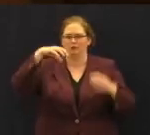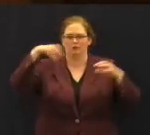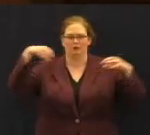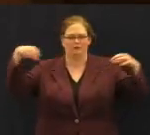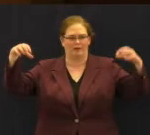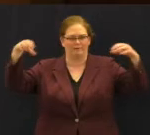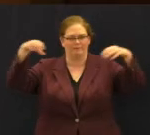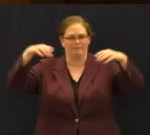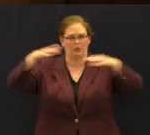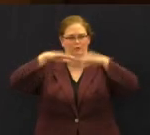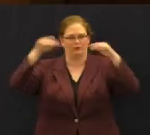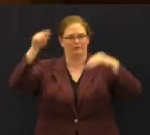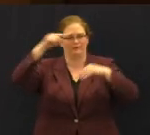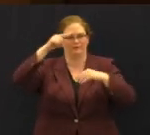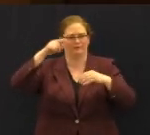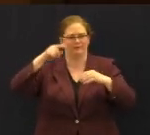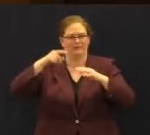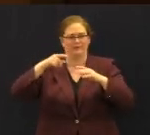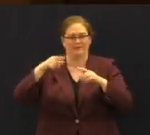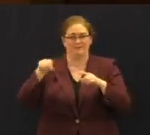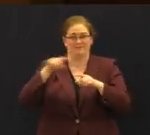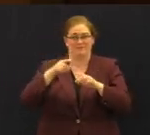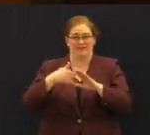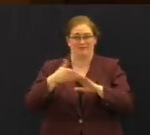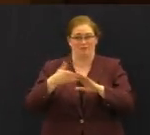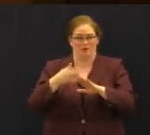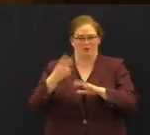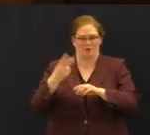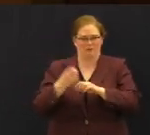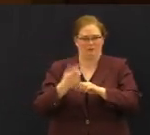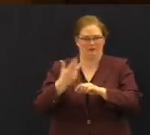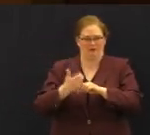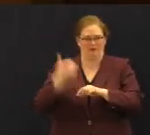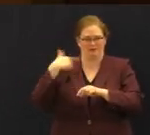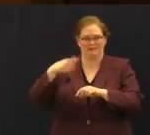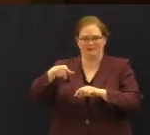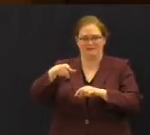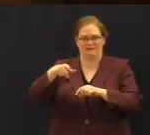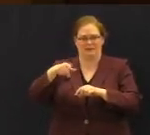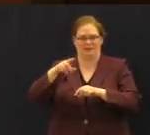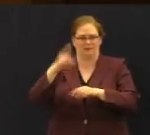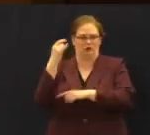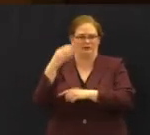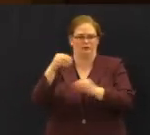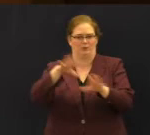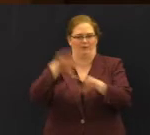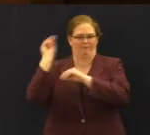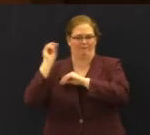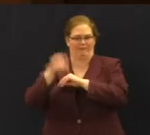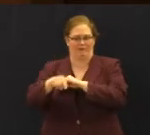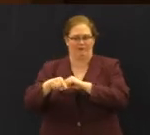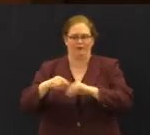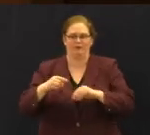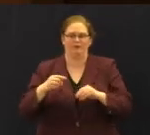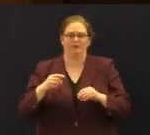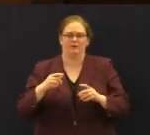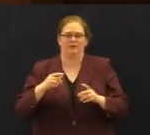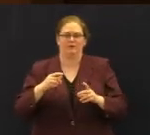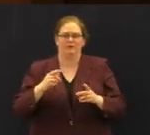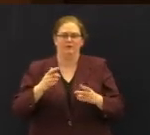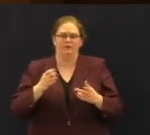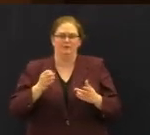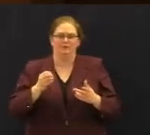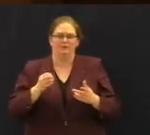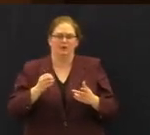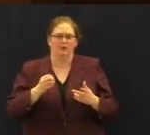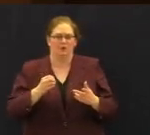main space. Hasn't run in probably 2 or 3 years since they vacated that building. So it's a testament to our skilled